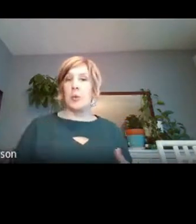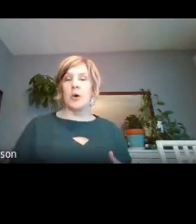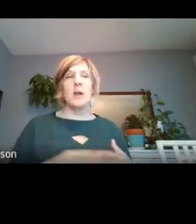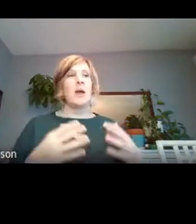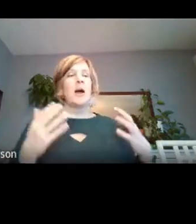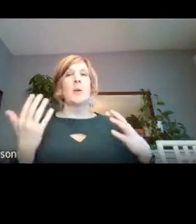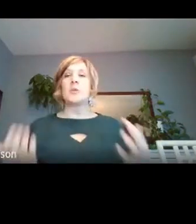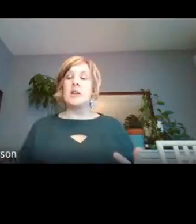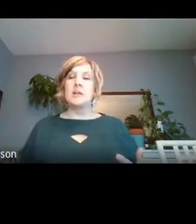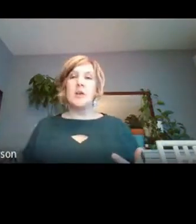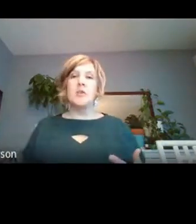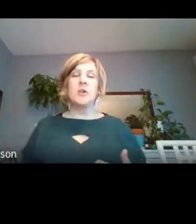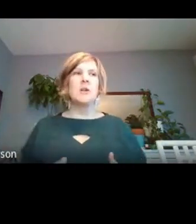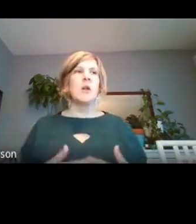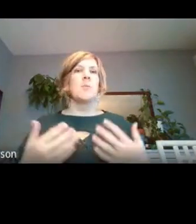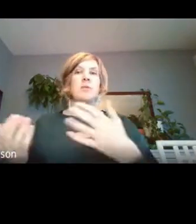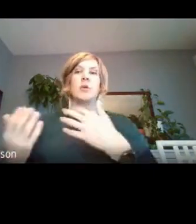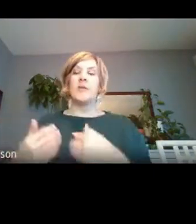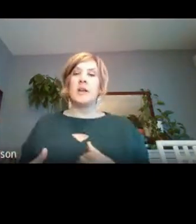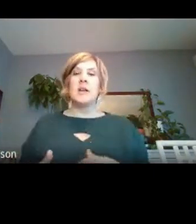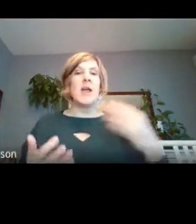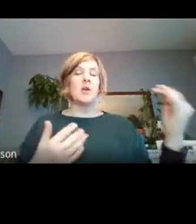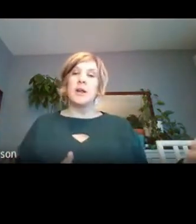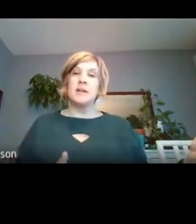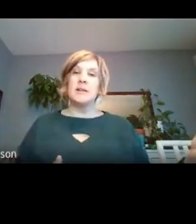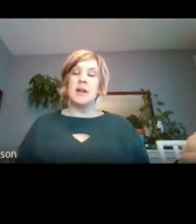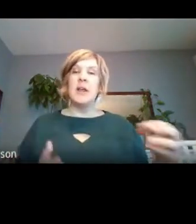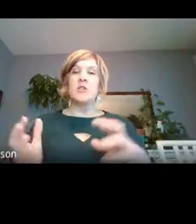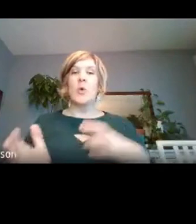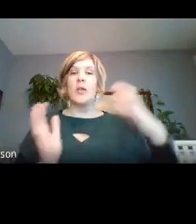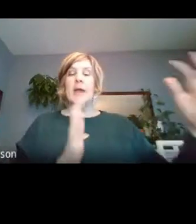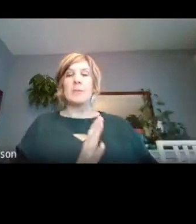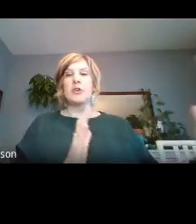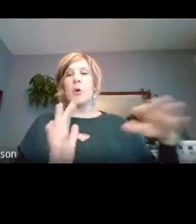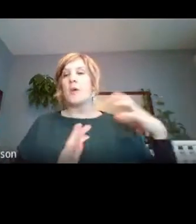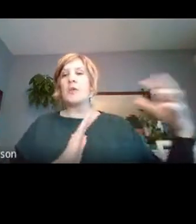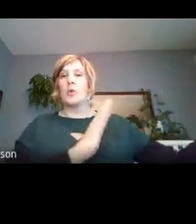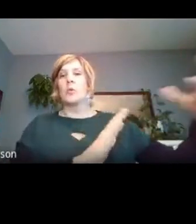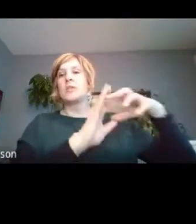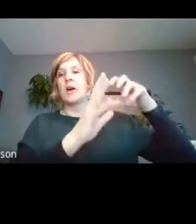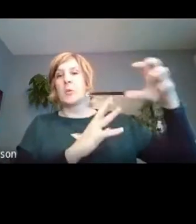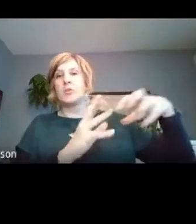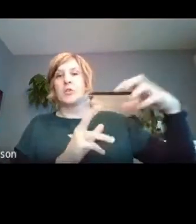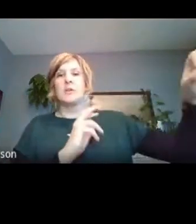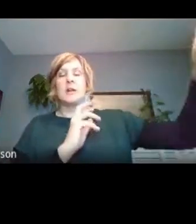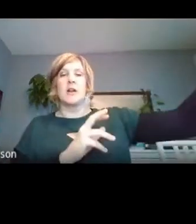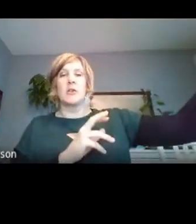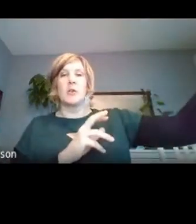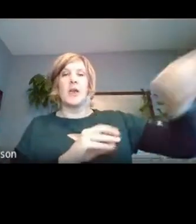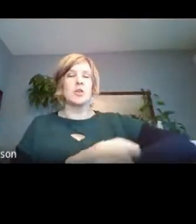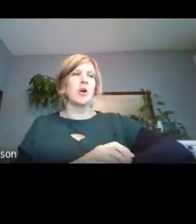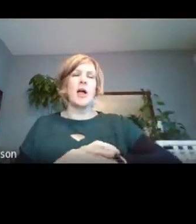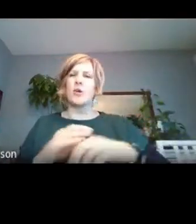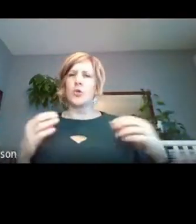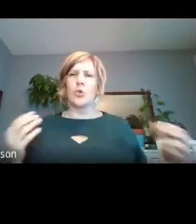to come to support some esl students maybe you have an ea or an ece and you want them to go off and work with a group of students in